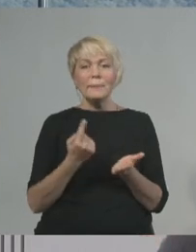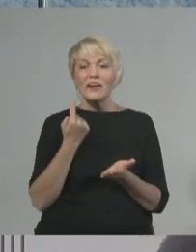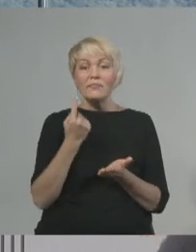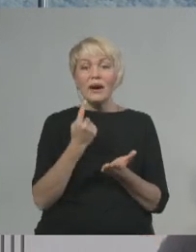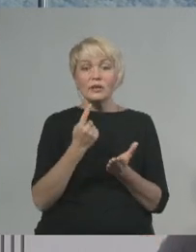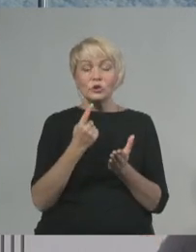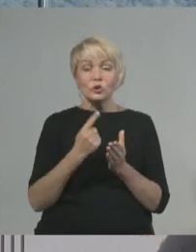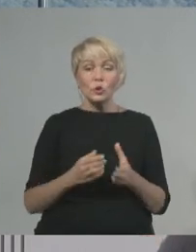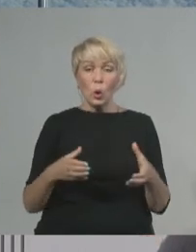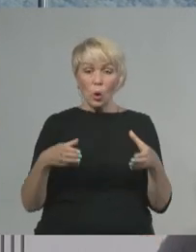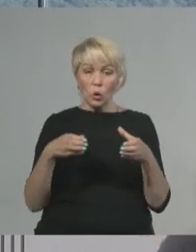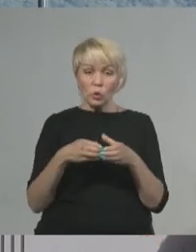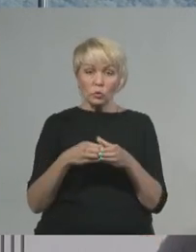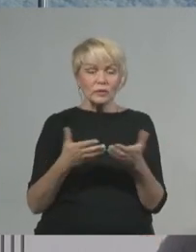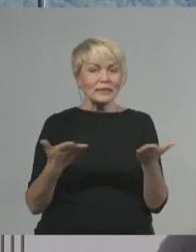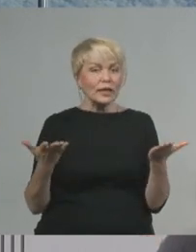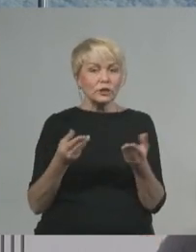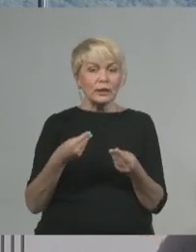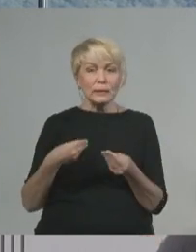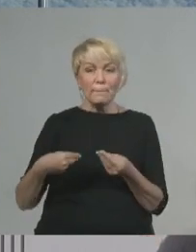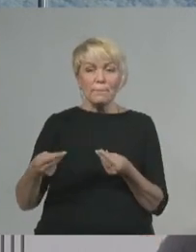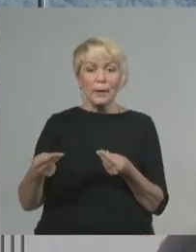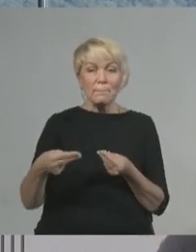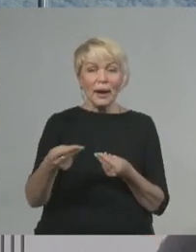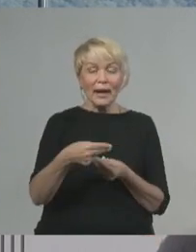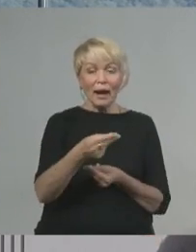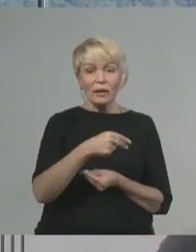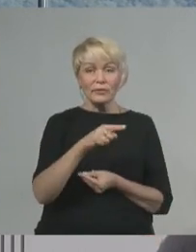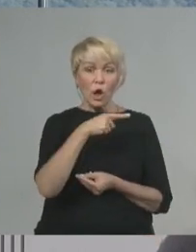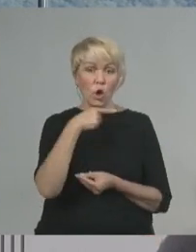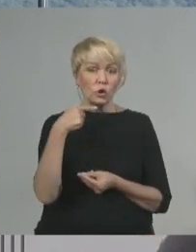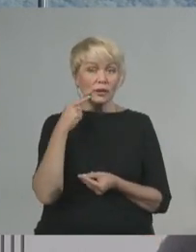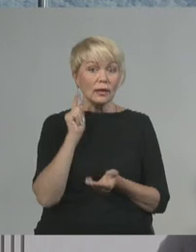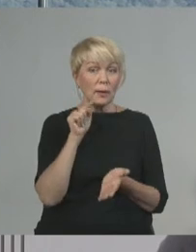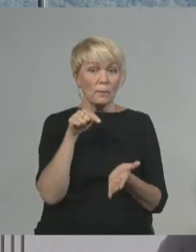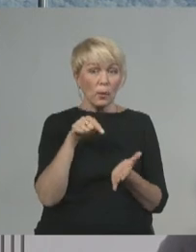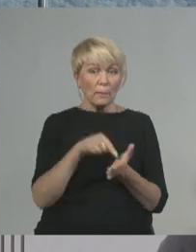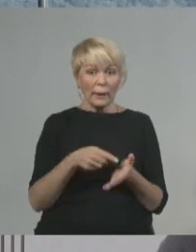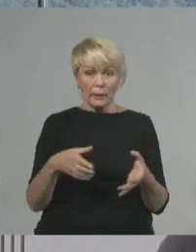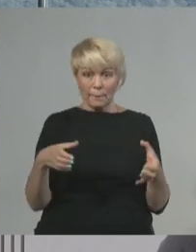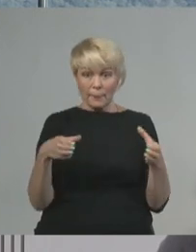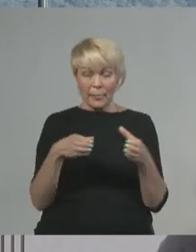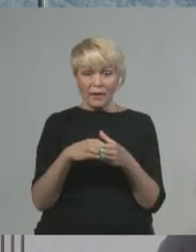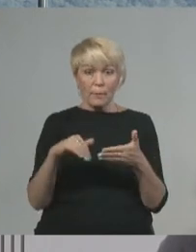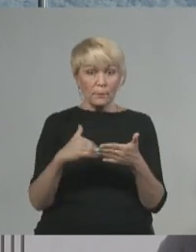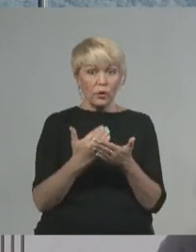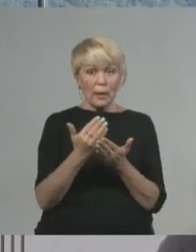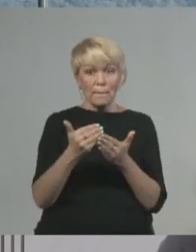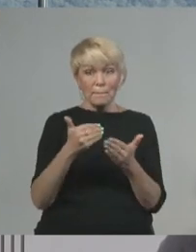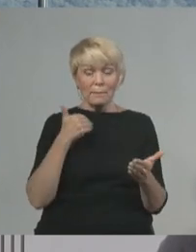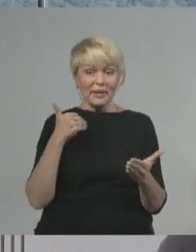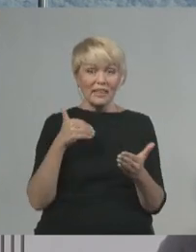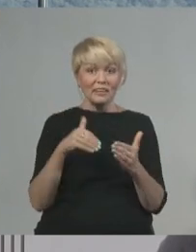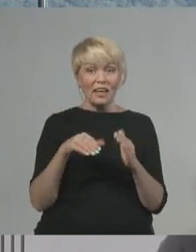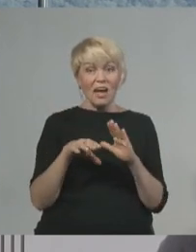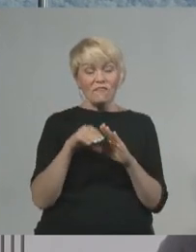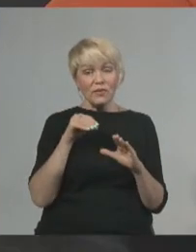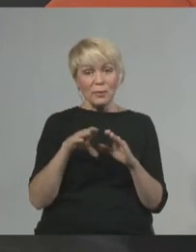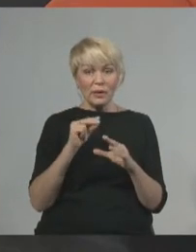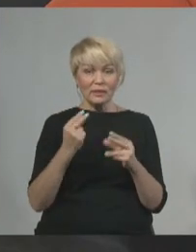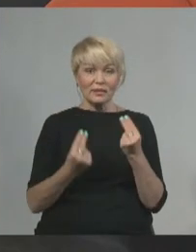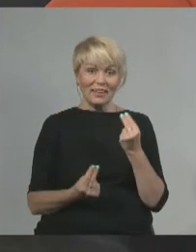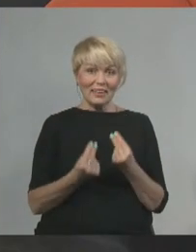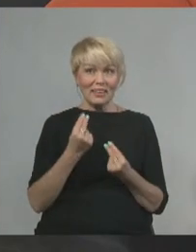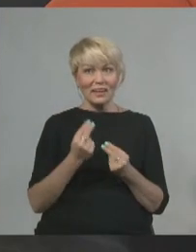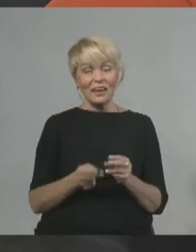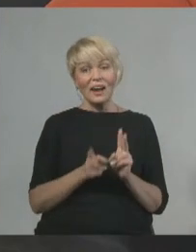can be you know in the same direction that uh or in the direction of some propaganda you know